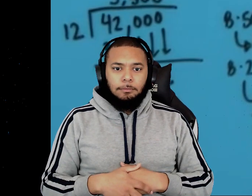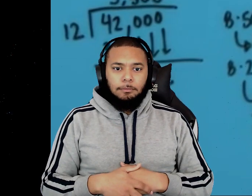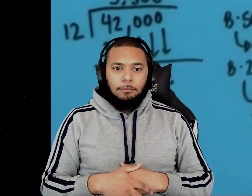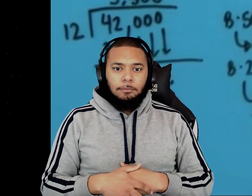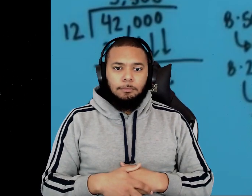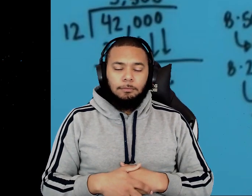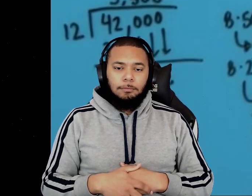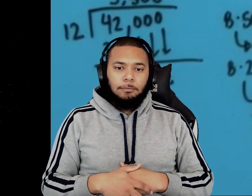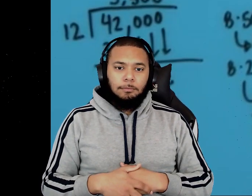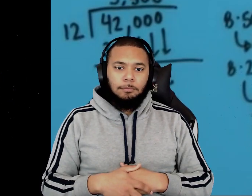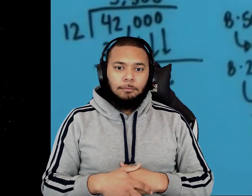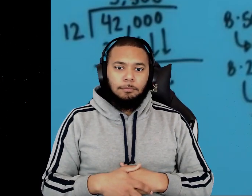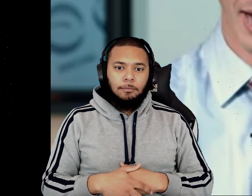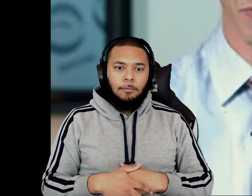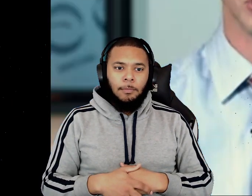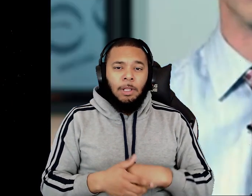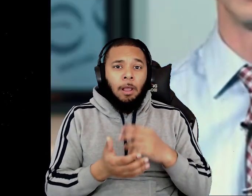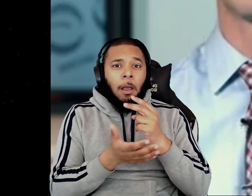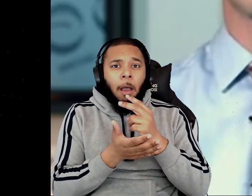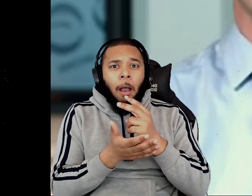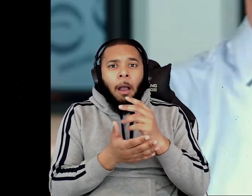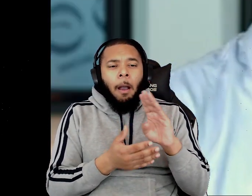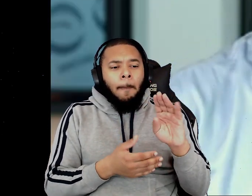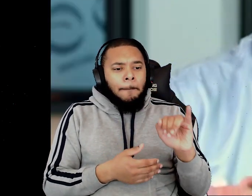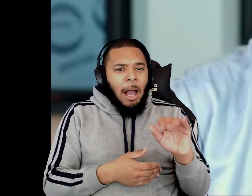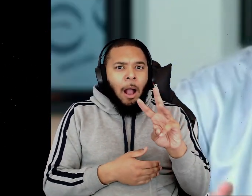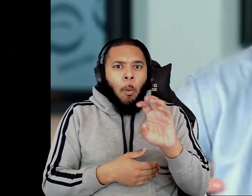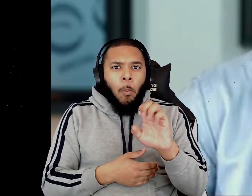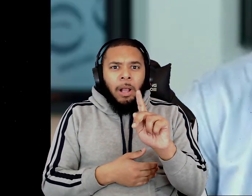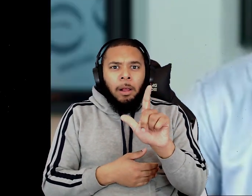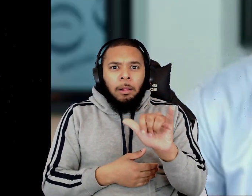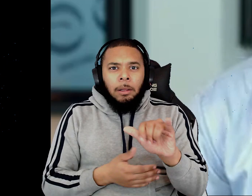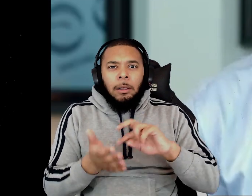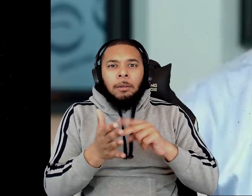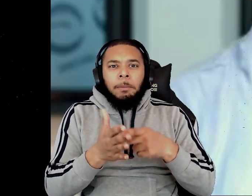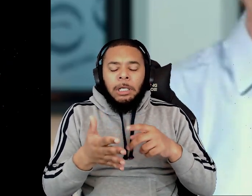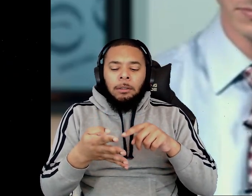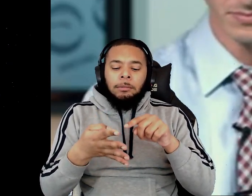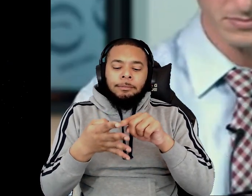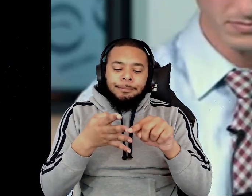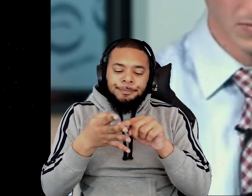bi-weekly basically means every 2 weeks or every other week.